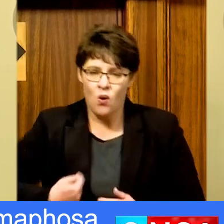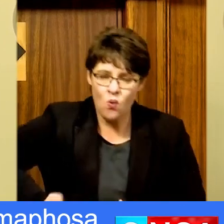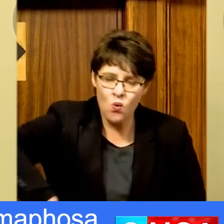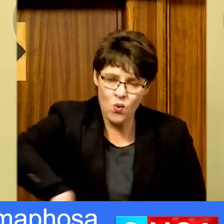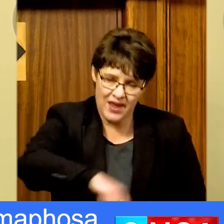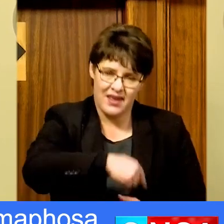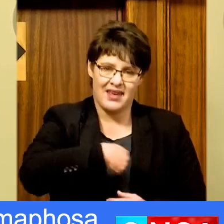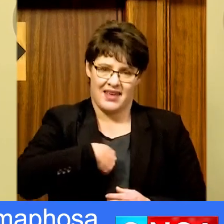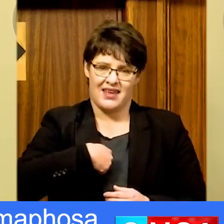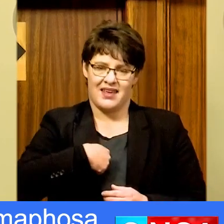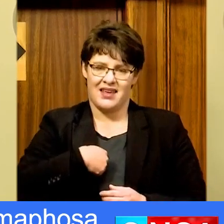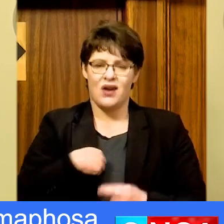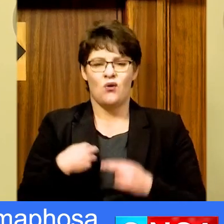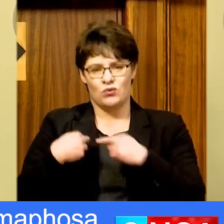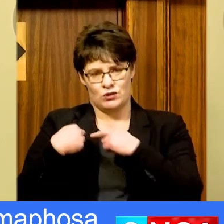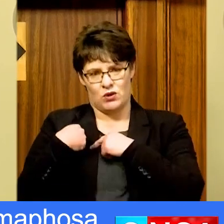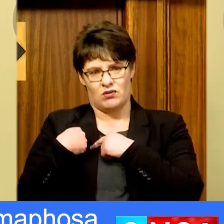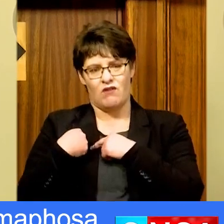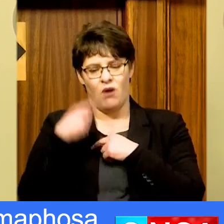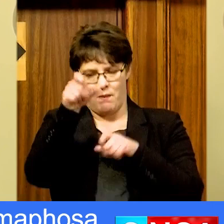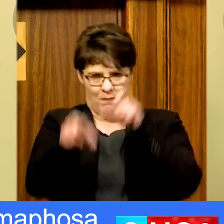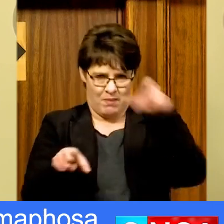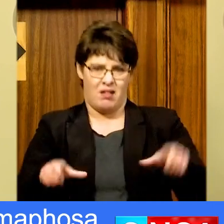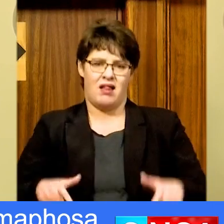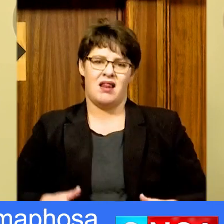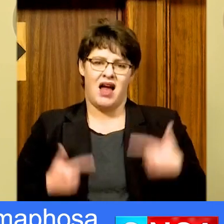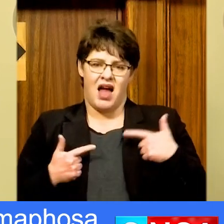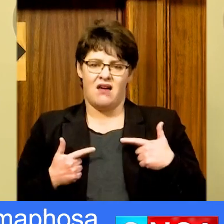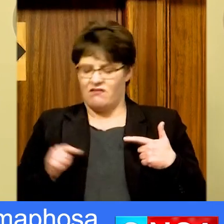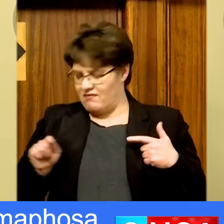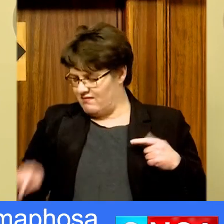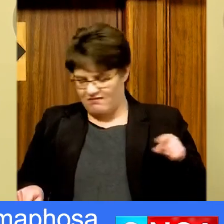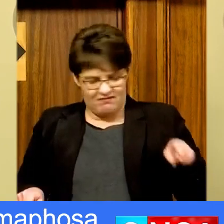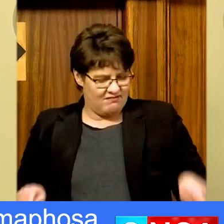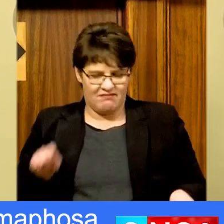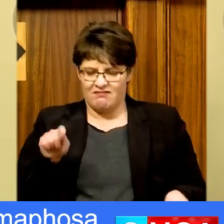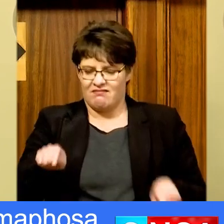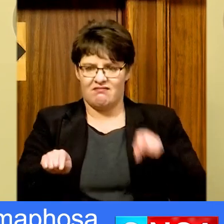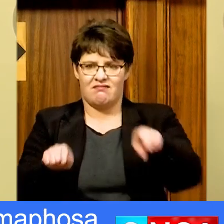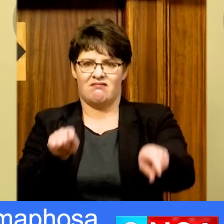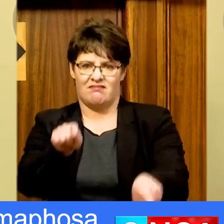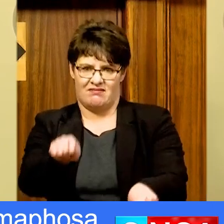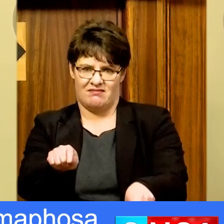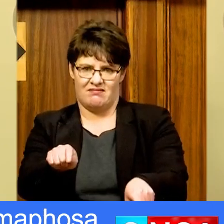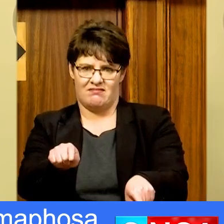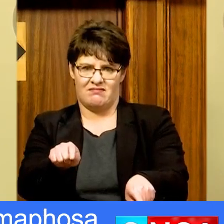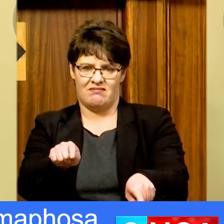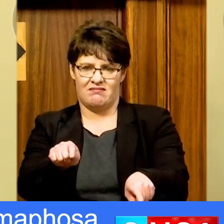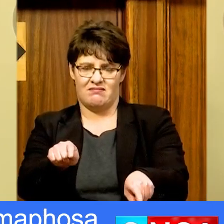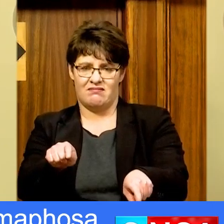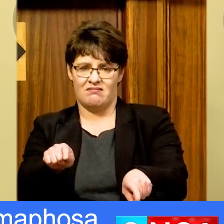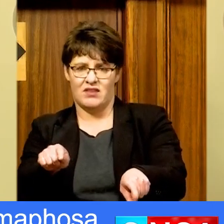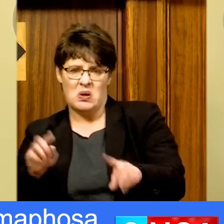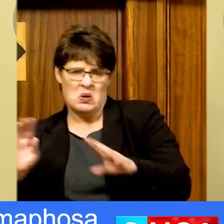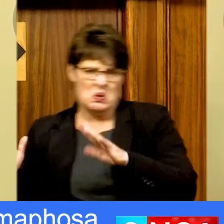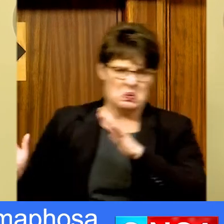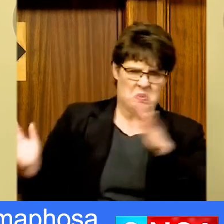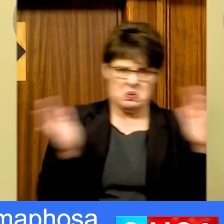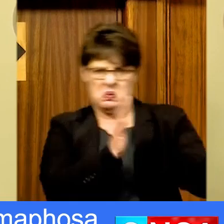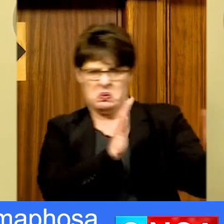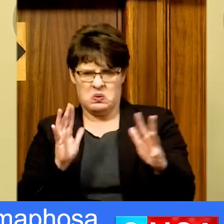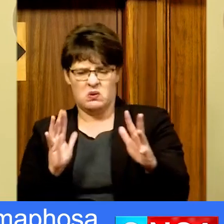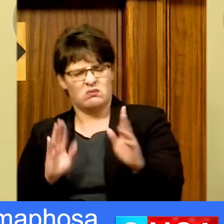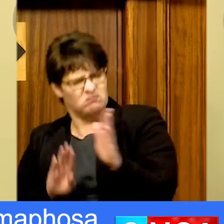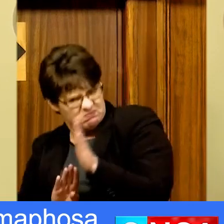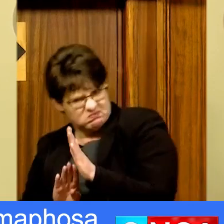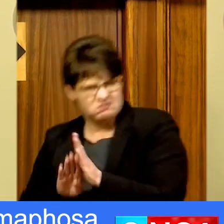are responsible for the lives of those around us. We will weather this storm, as we